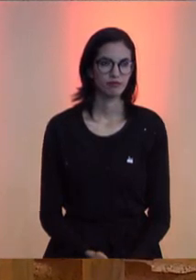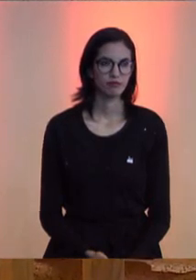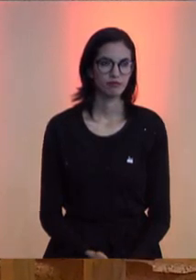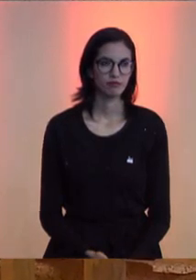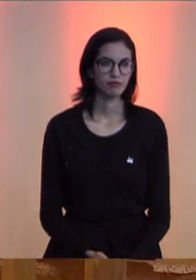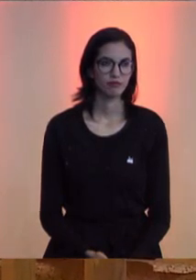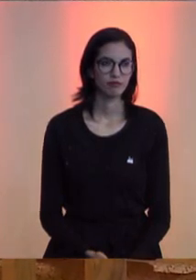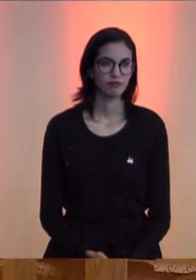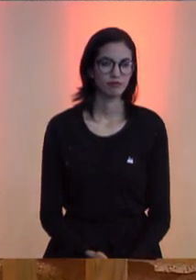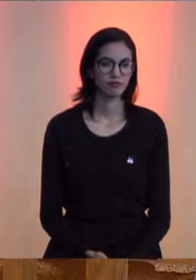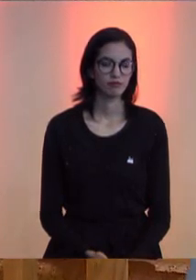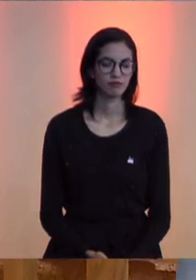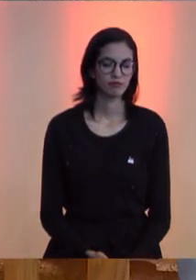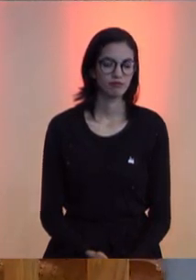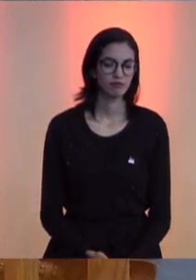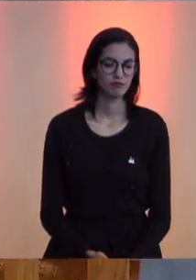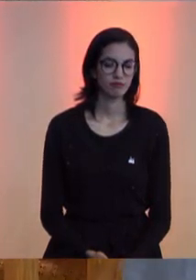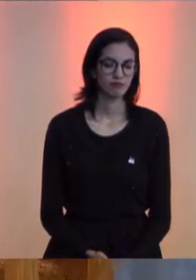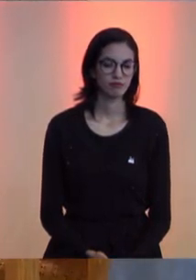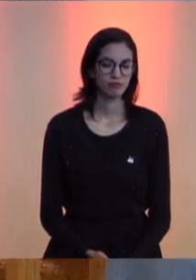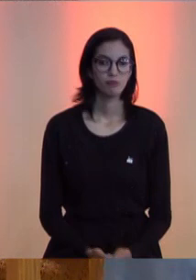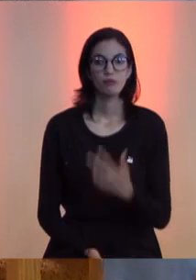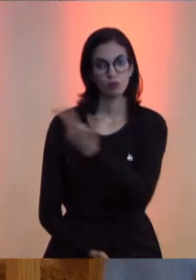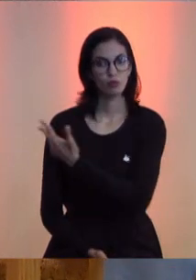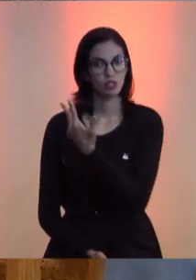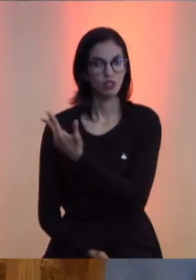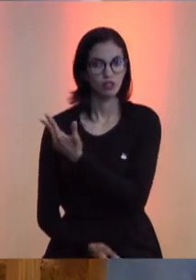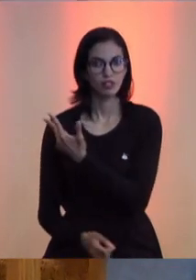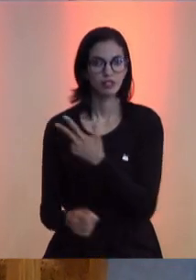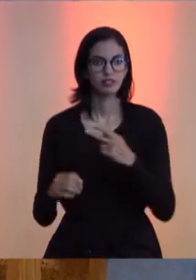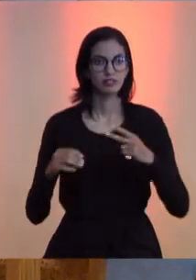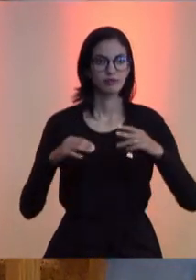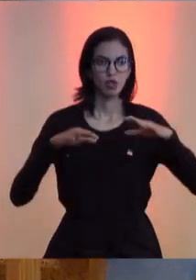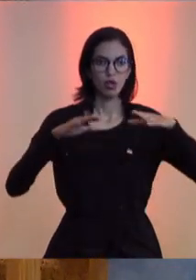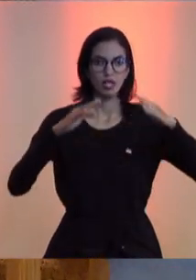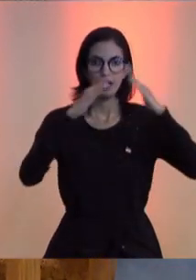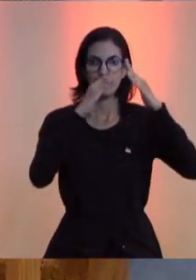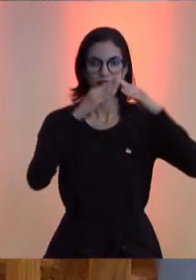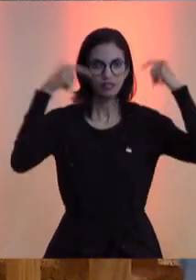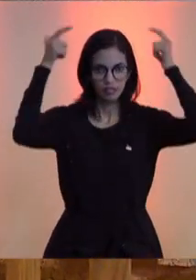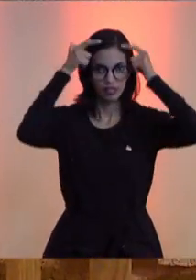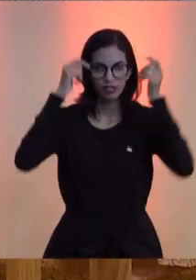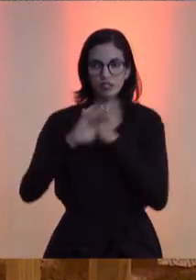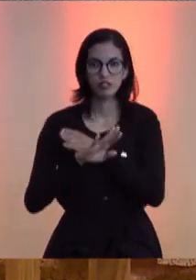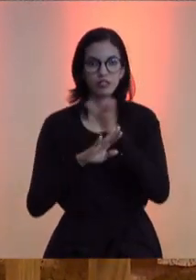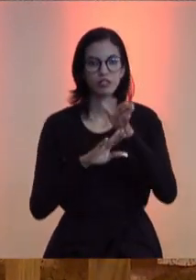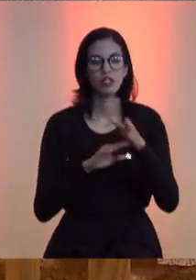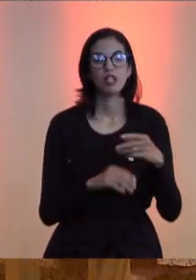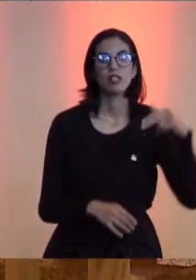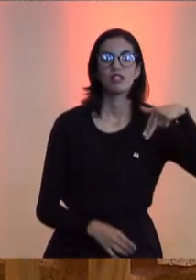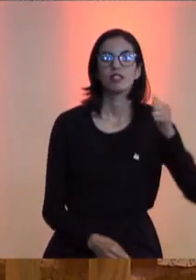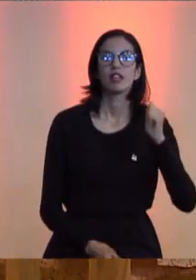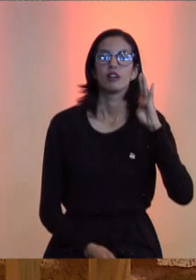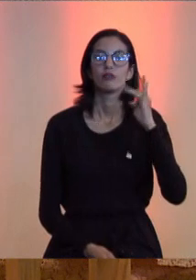said, whoa. Cuando entraron a ese palacio, Shadrach, Meshach, y Abednego, el rey Nabucodonosor dijo, wow. They